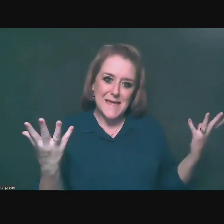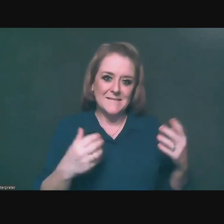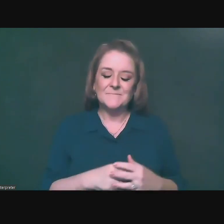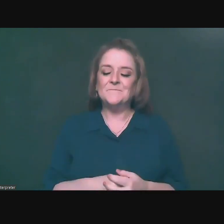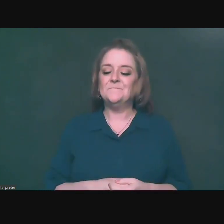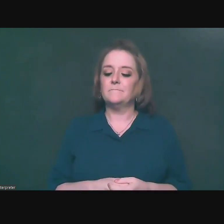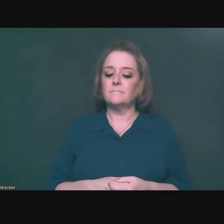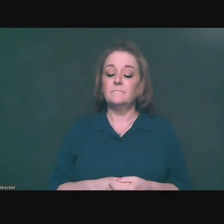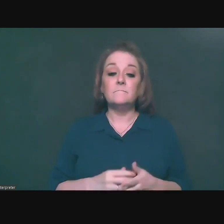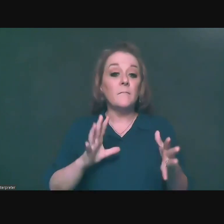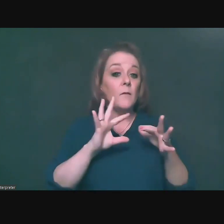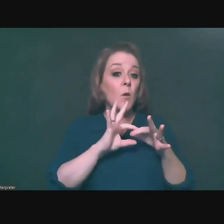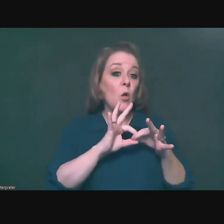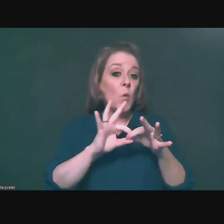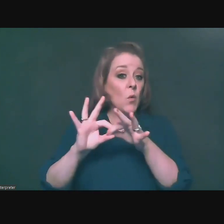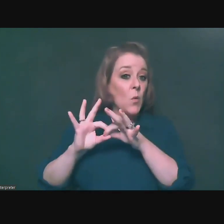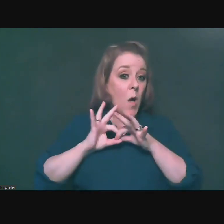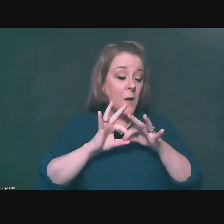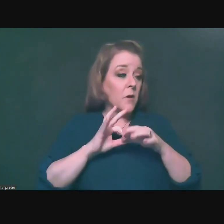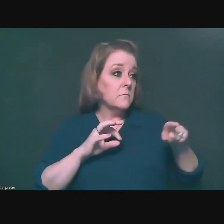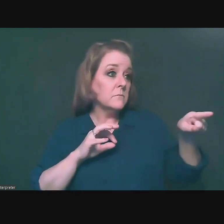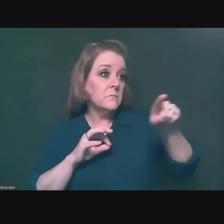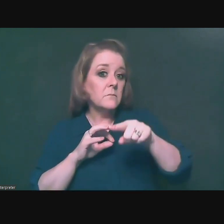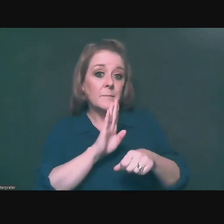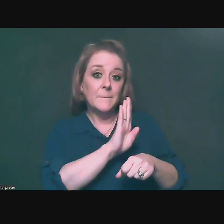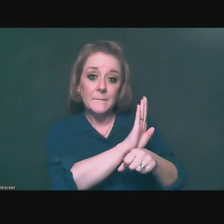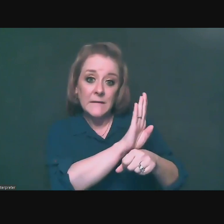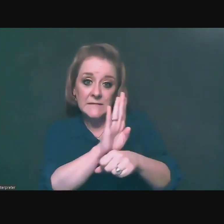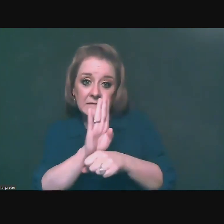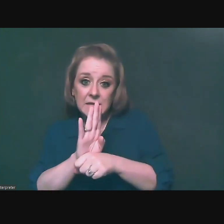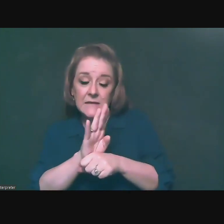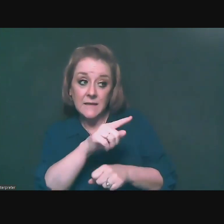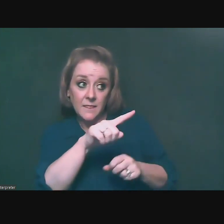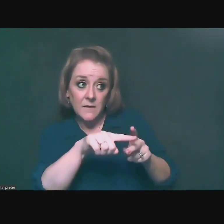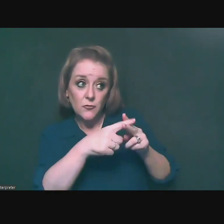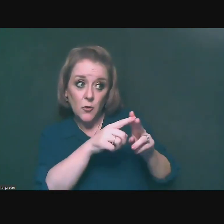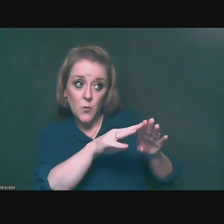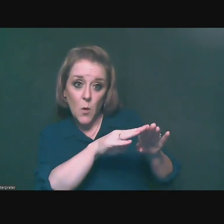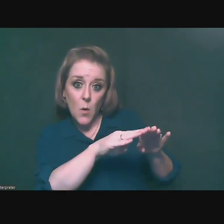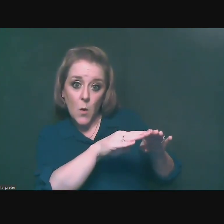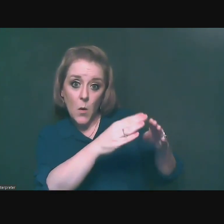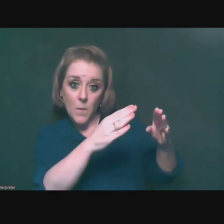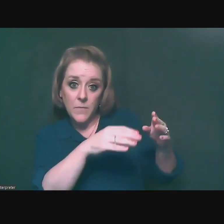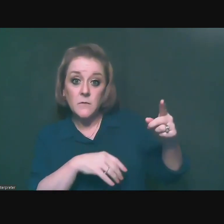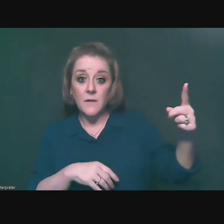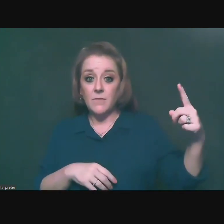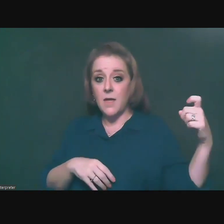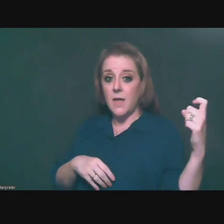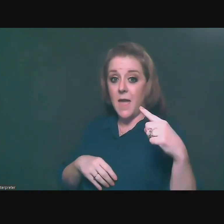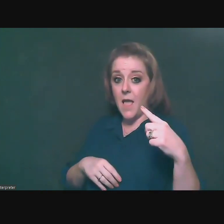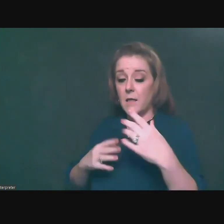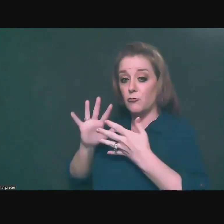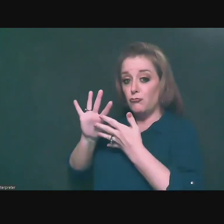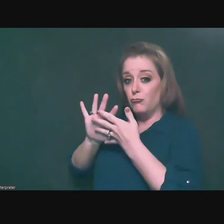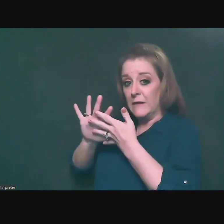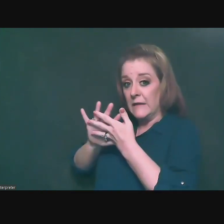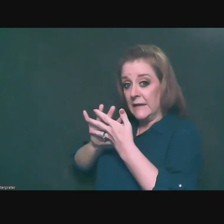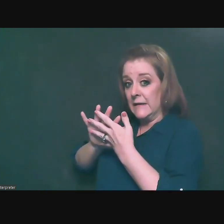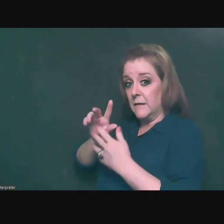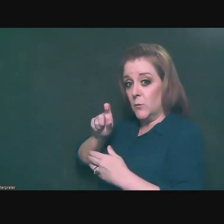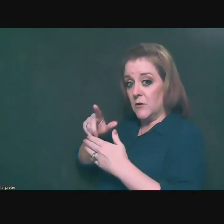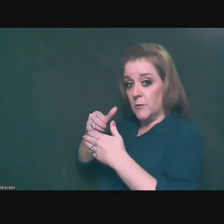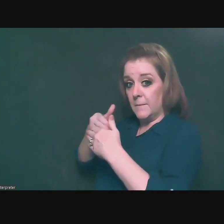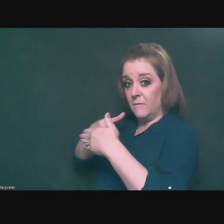Cooperate with those businesses as they reopen when they ask you for information